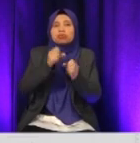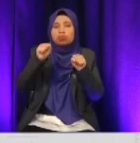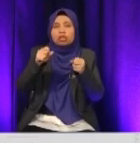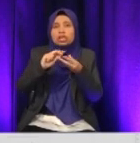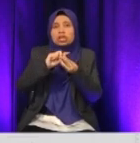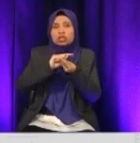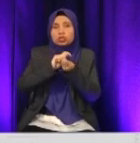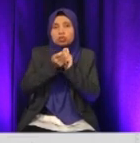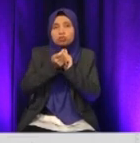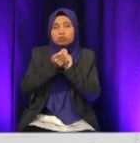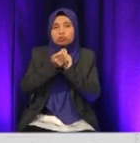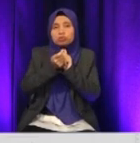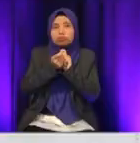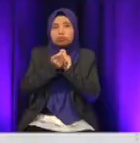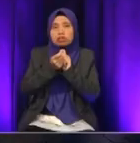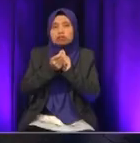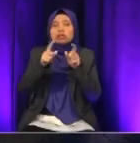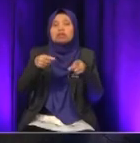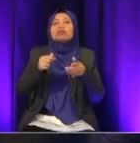bulb or delivering someone's shopping.